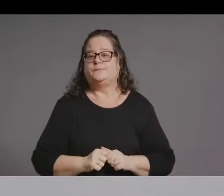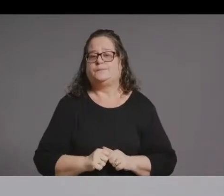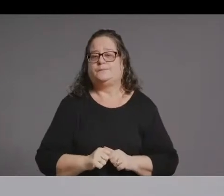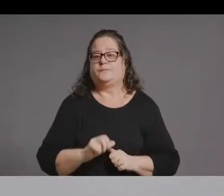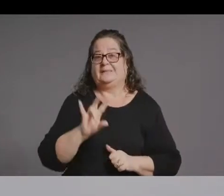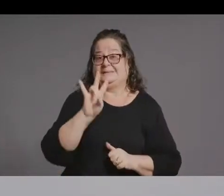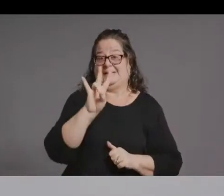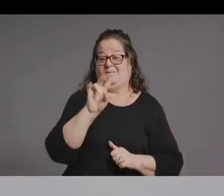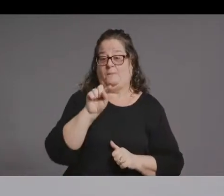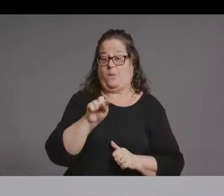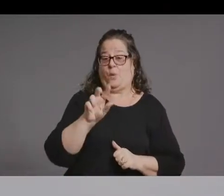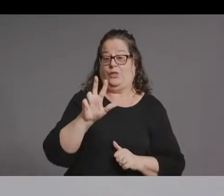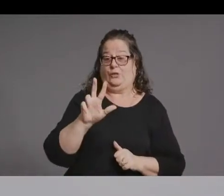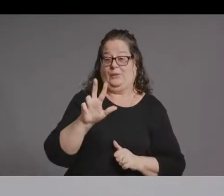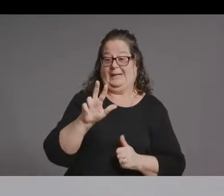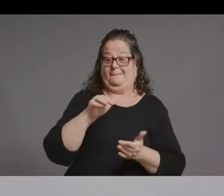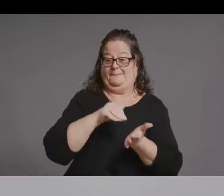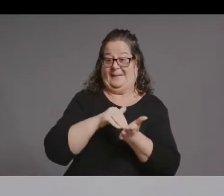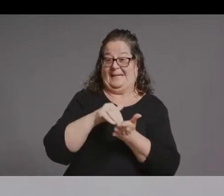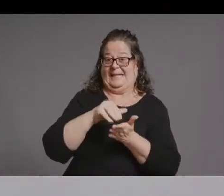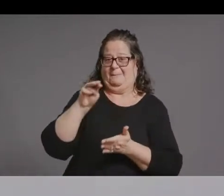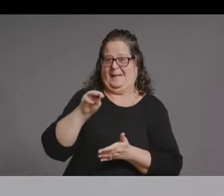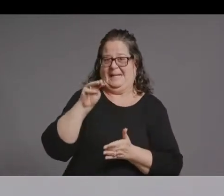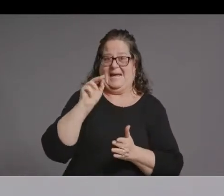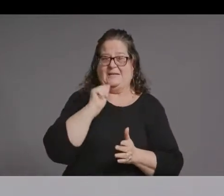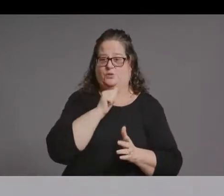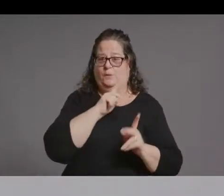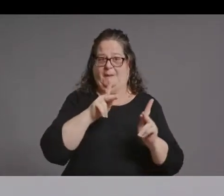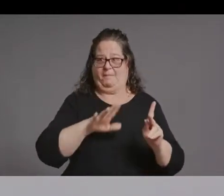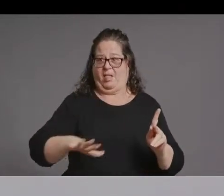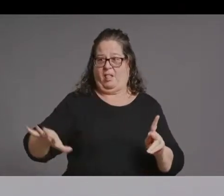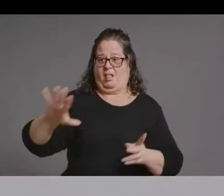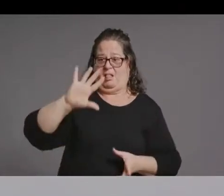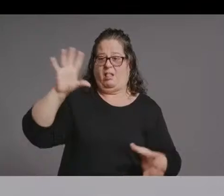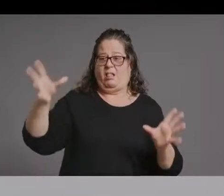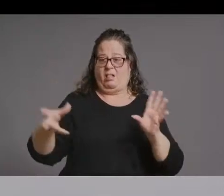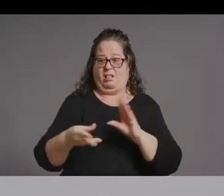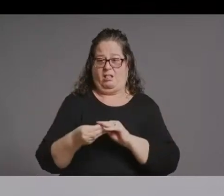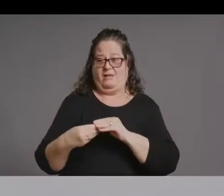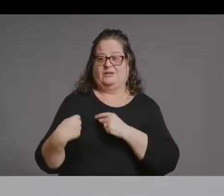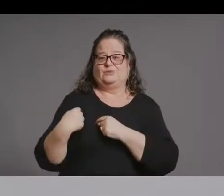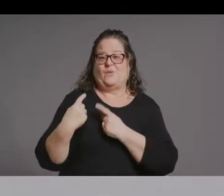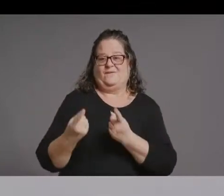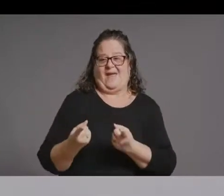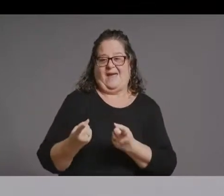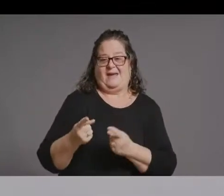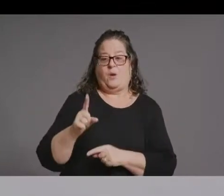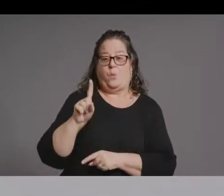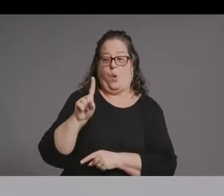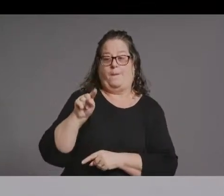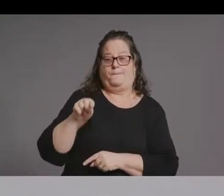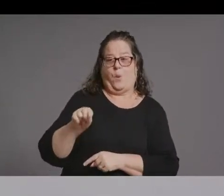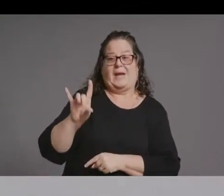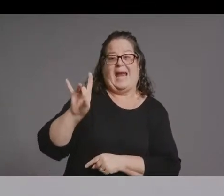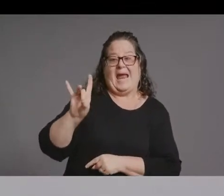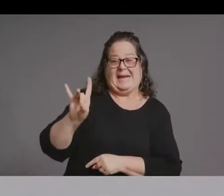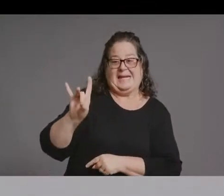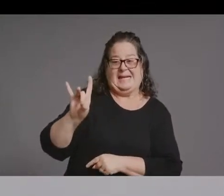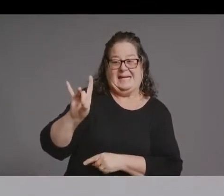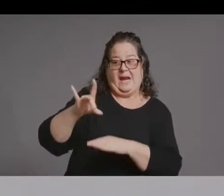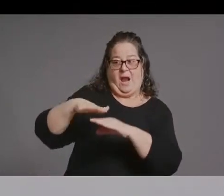about 1.8 million that are 18 and above, it's actually a little bit better when you look at